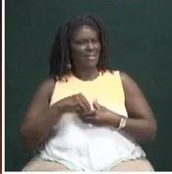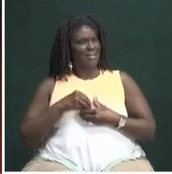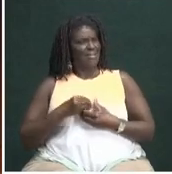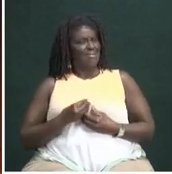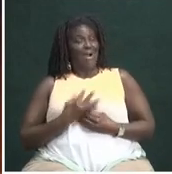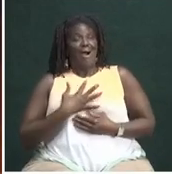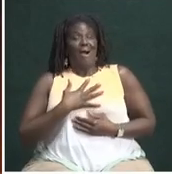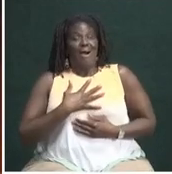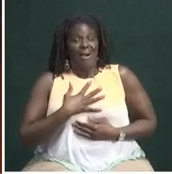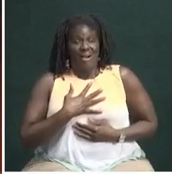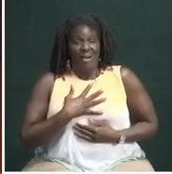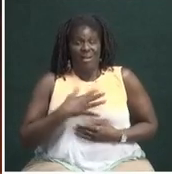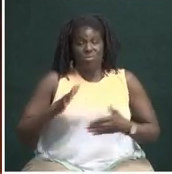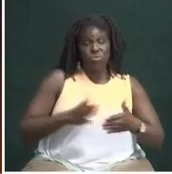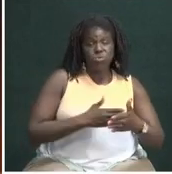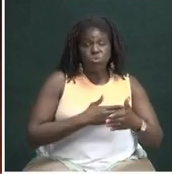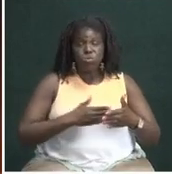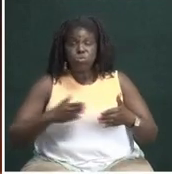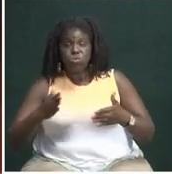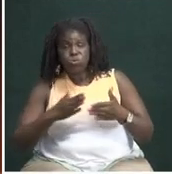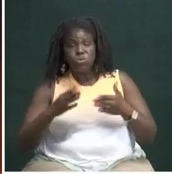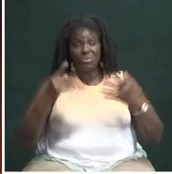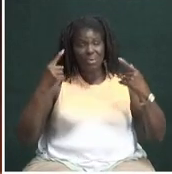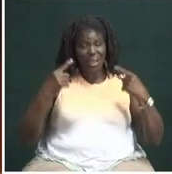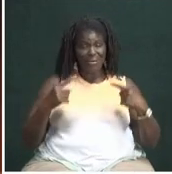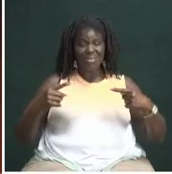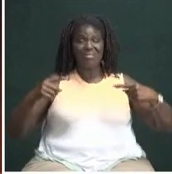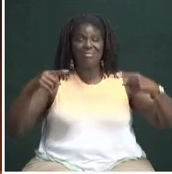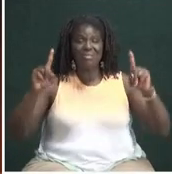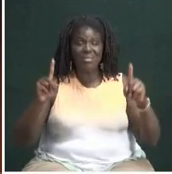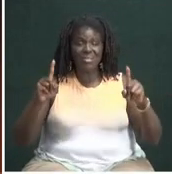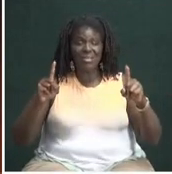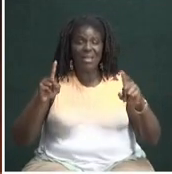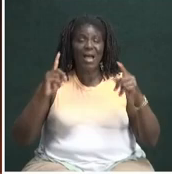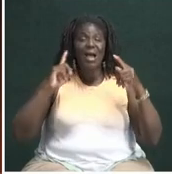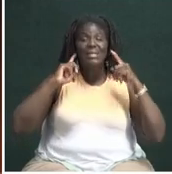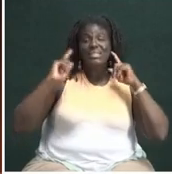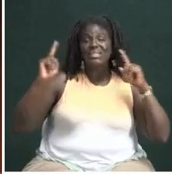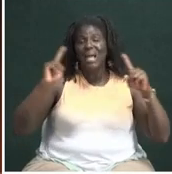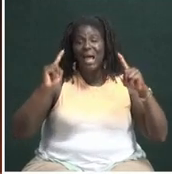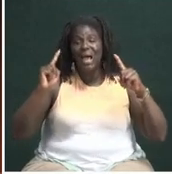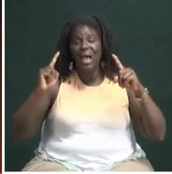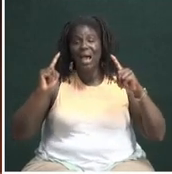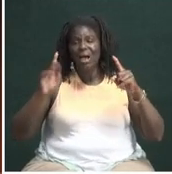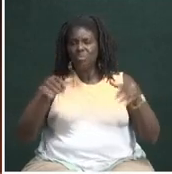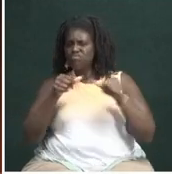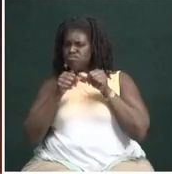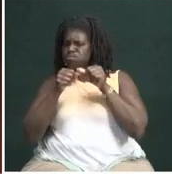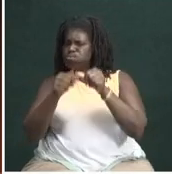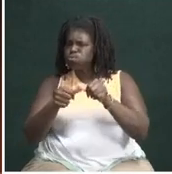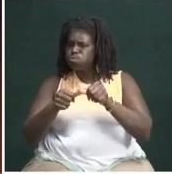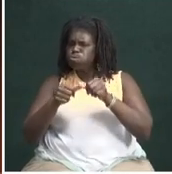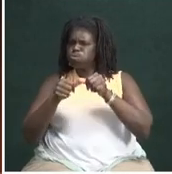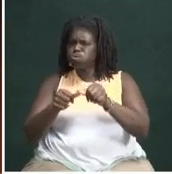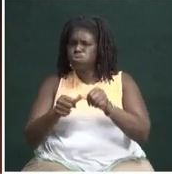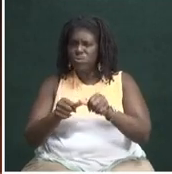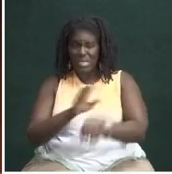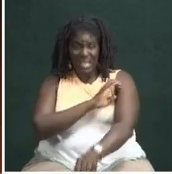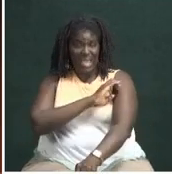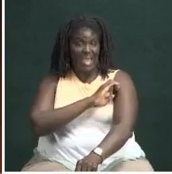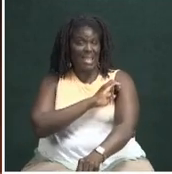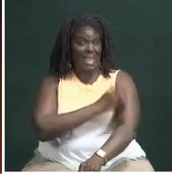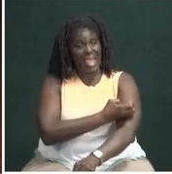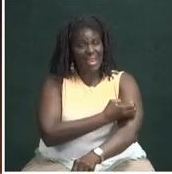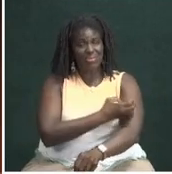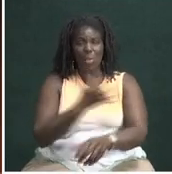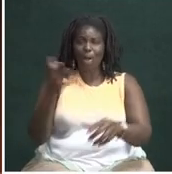us, a song of accomplishment, a sound of persistence, an energy